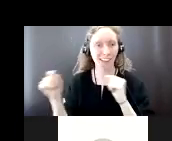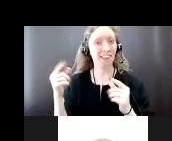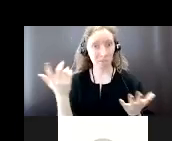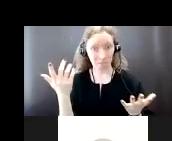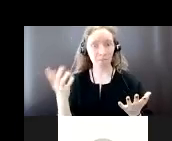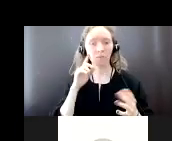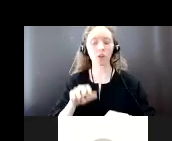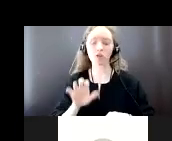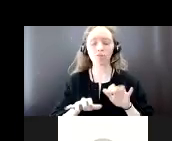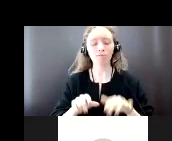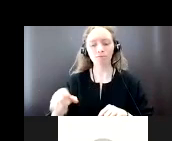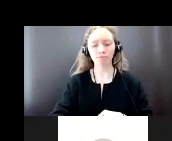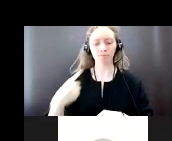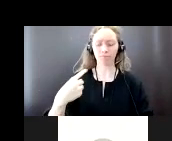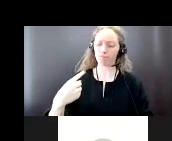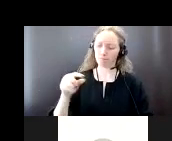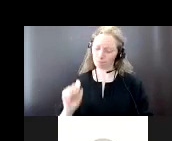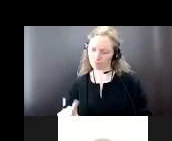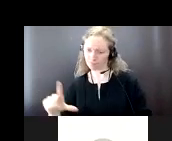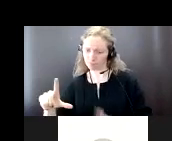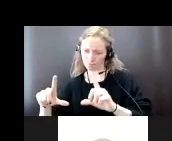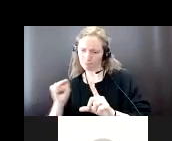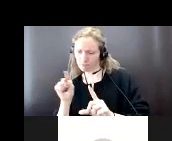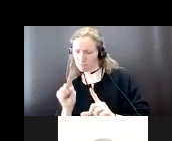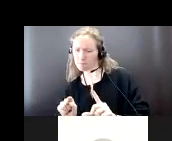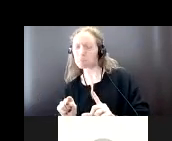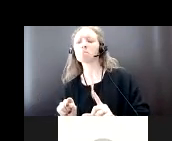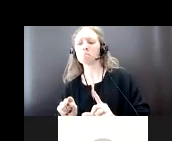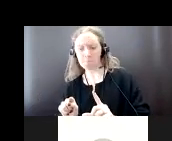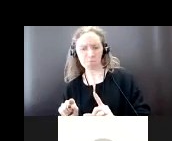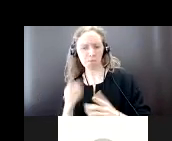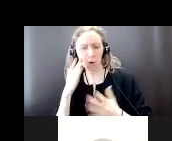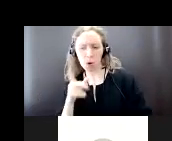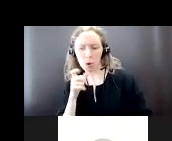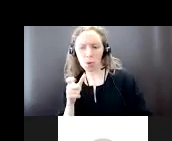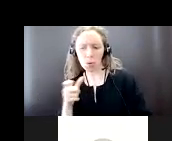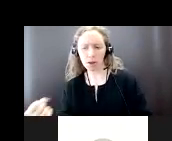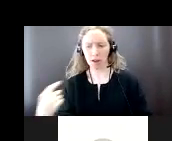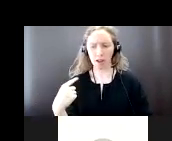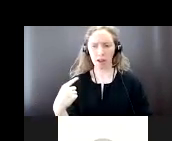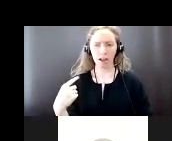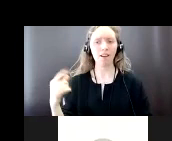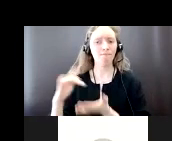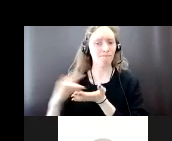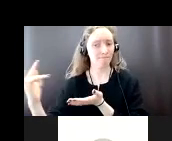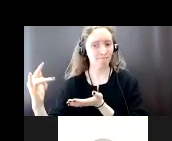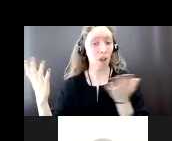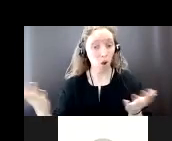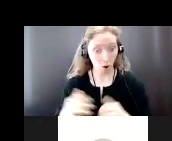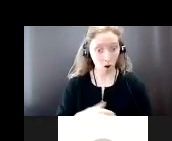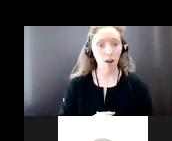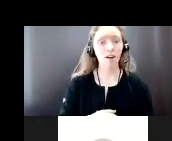morning. We get those types of calls. Or you belong to a group, you belong to a